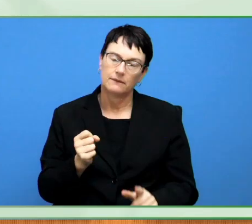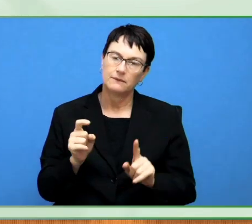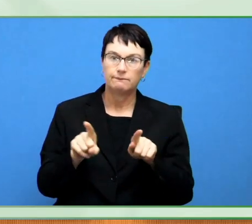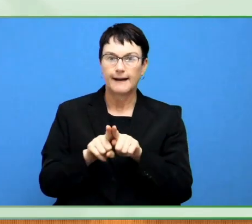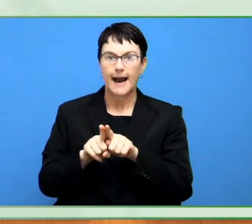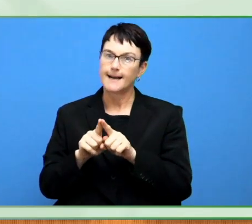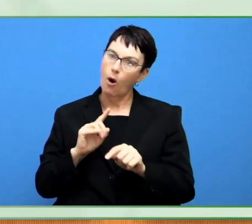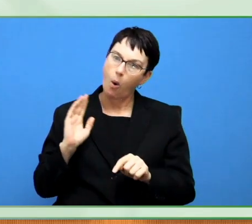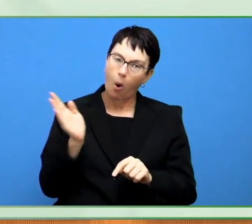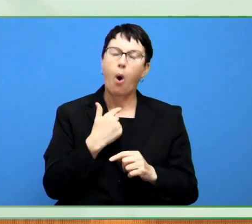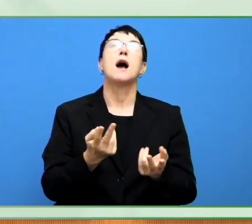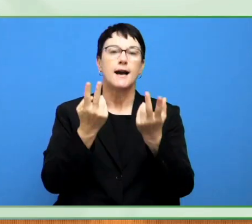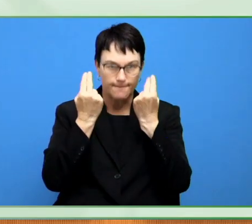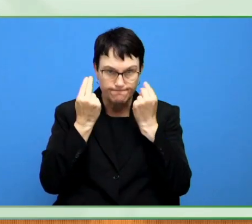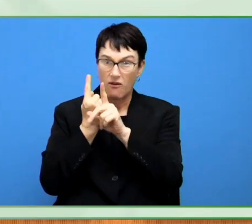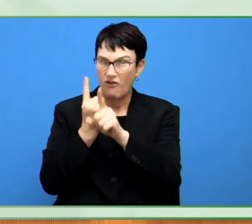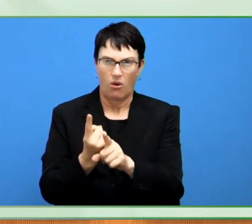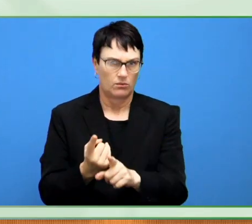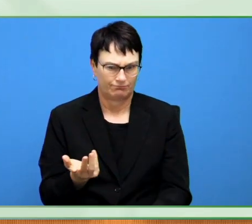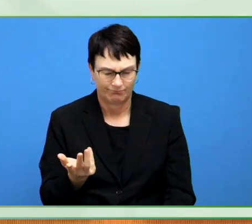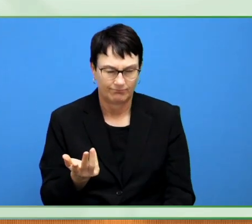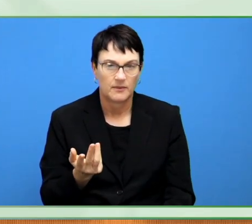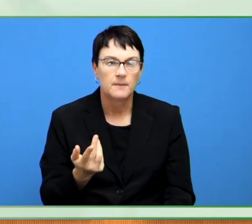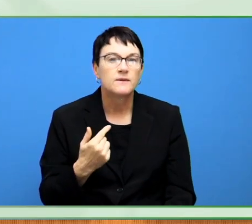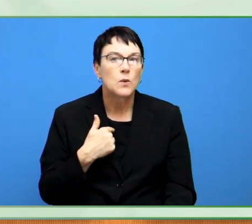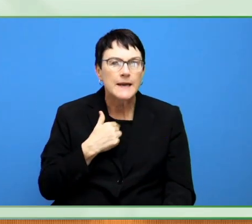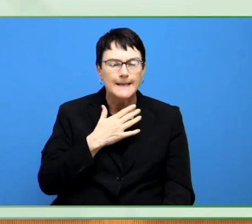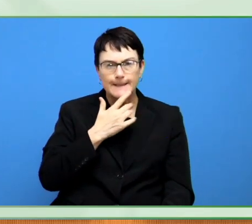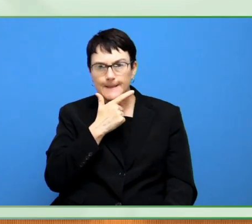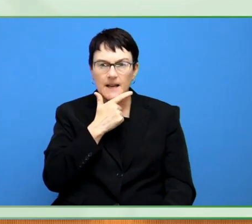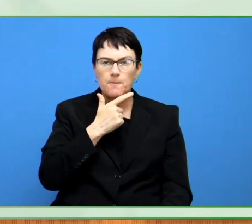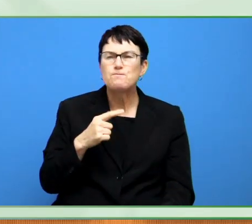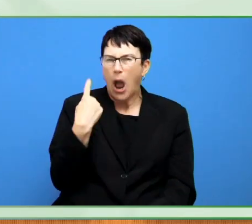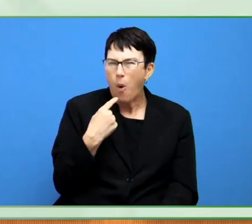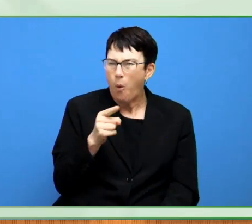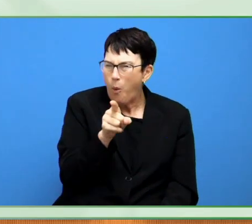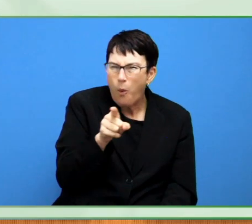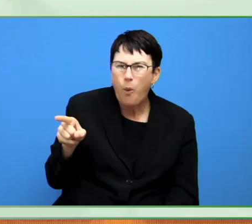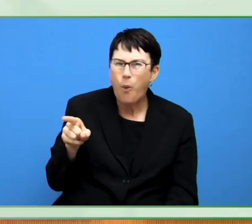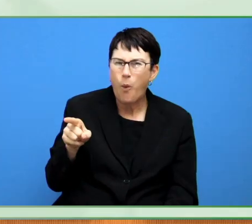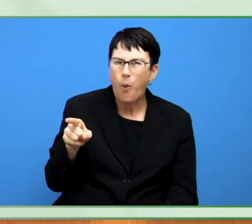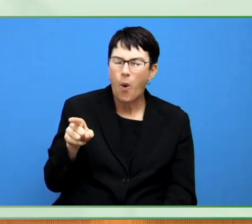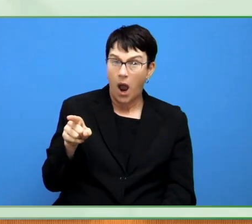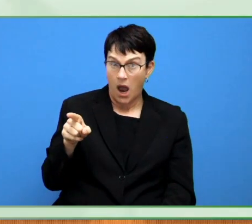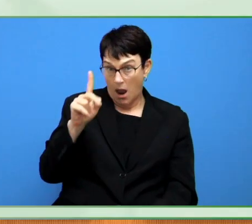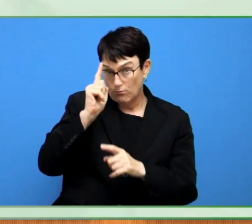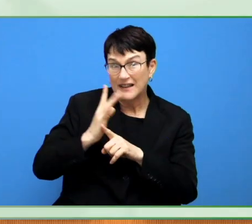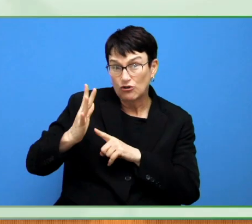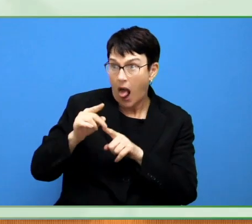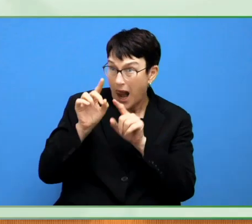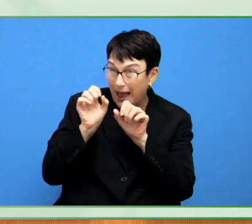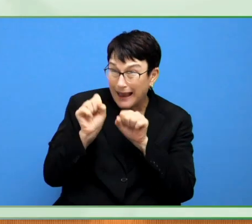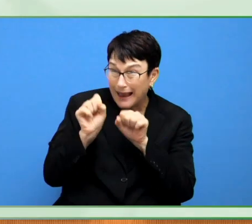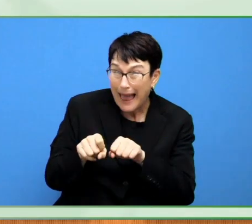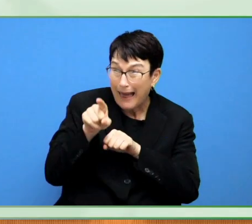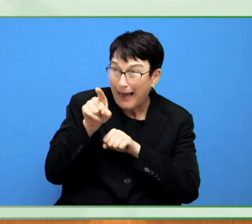those professionals that have the profile to be certified. They're starting their journey, they're starting their learning path on accessibility. So